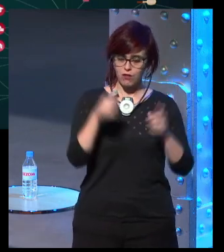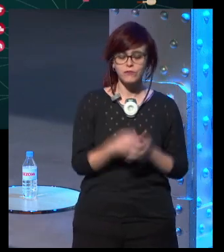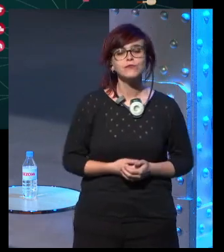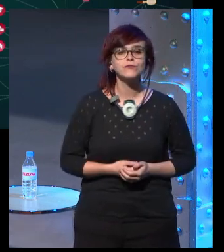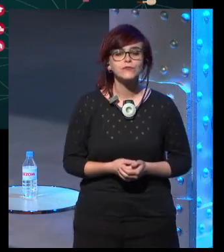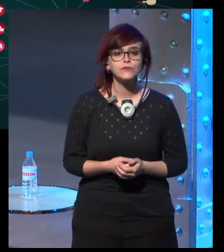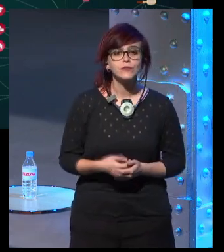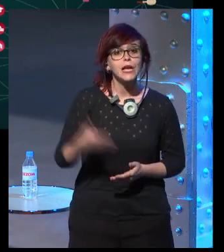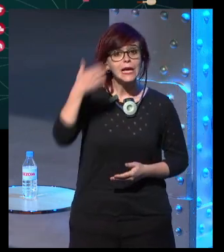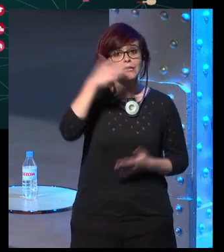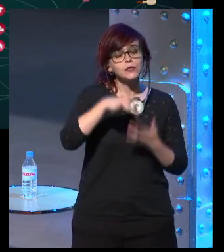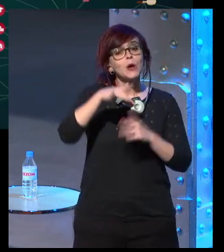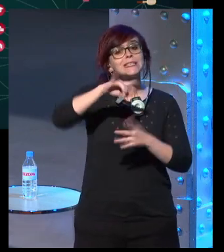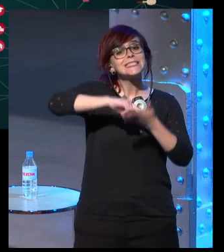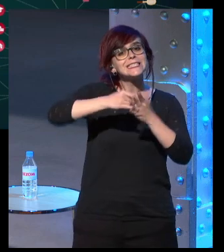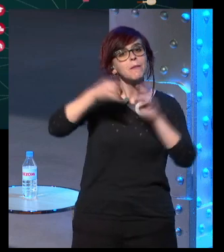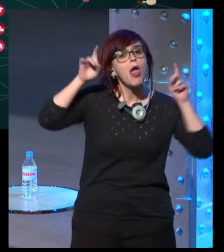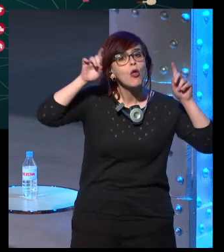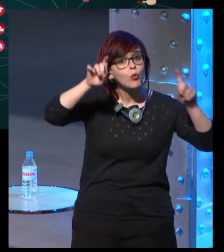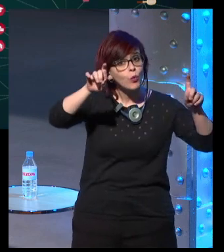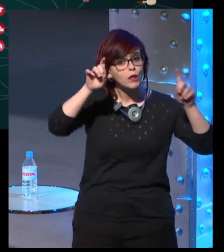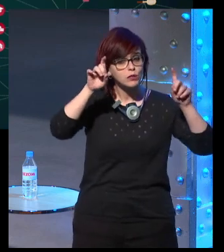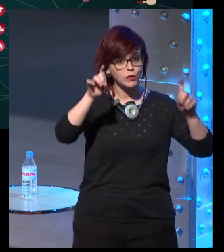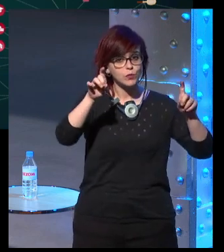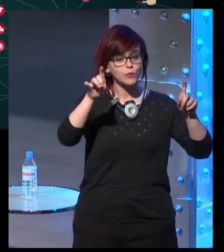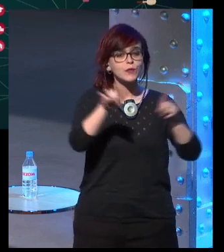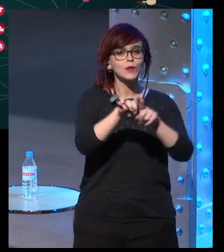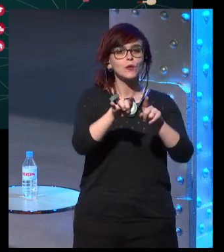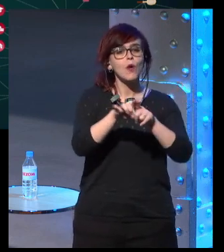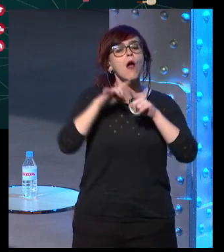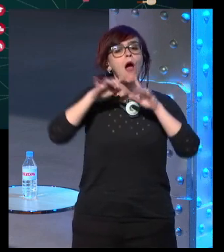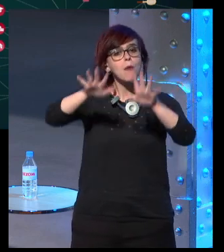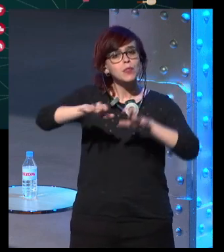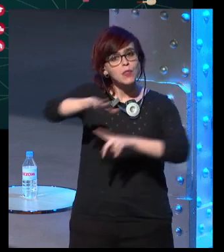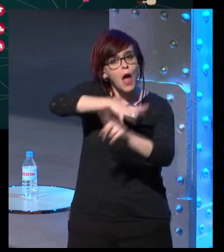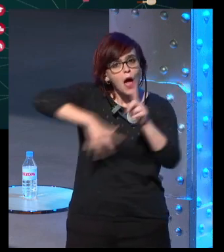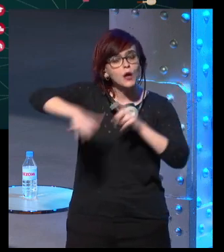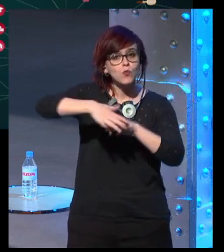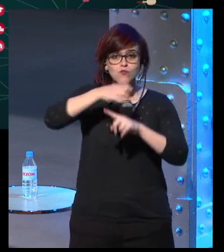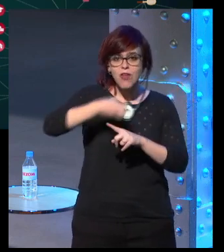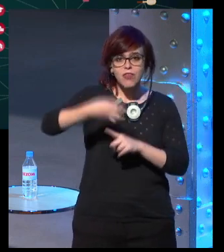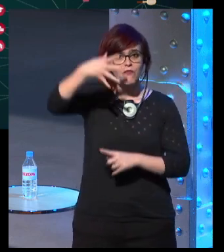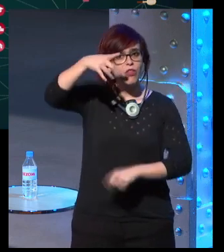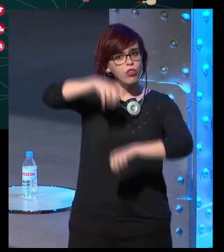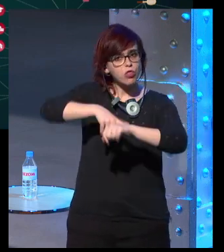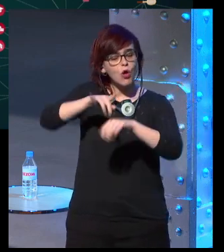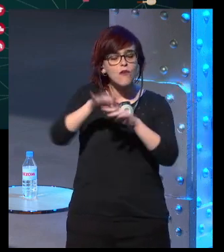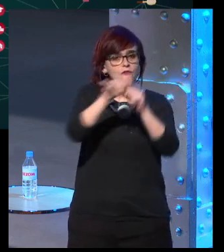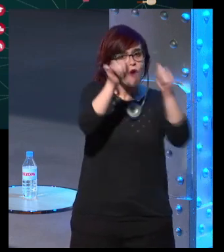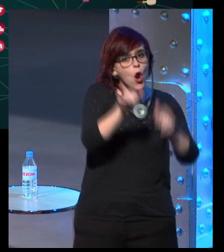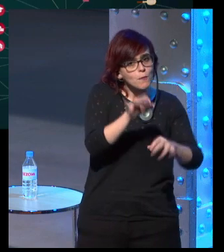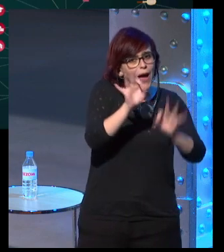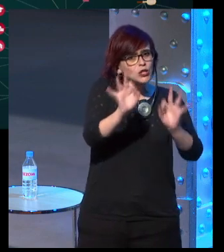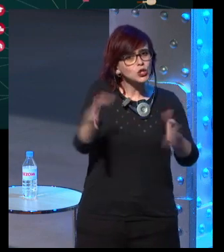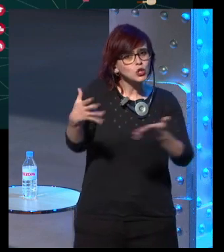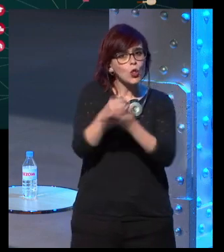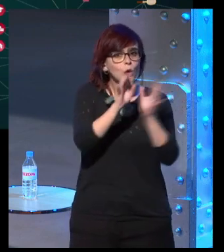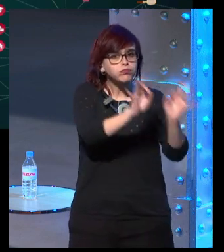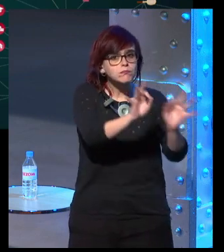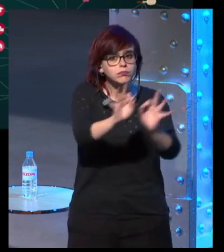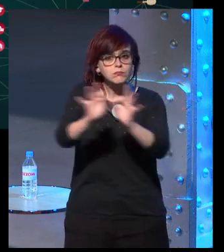is organized, happens in a particular building, at a particular time of day, and in a particular way. If we're all going to be